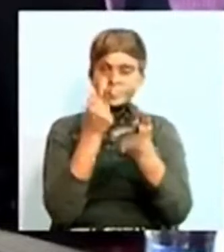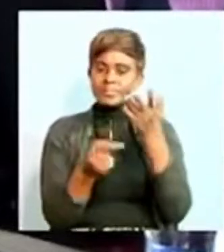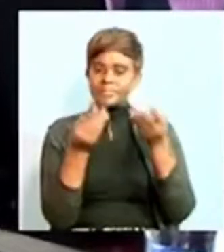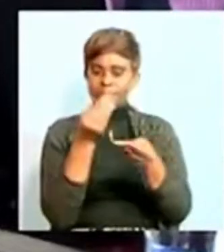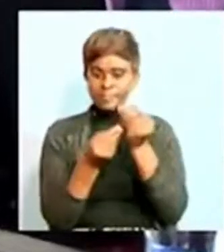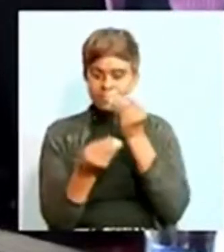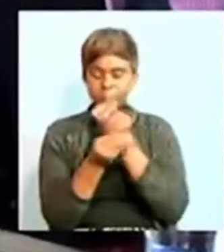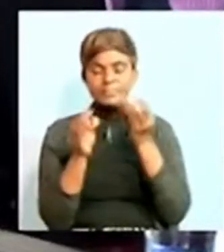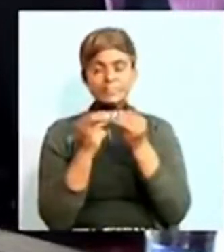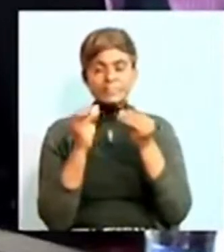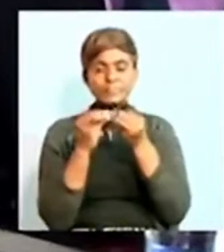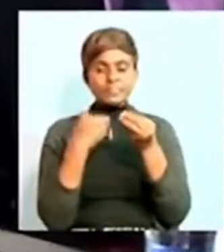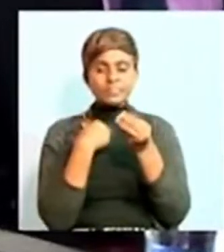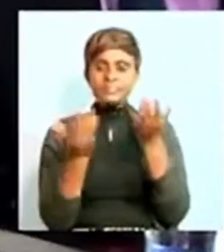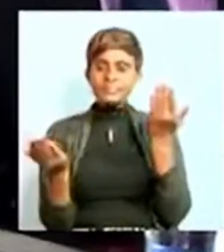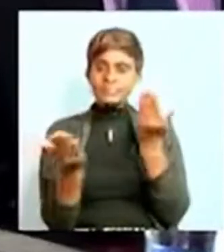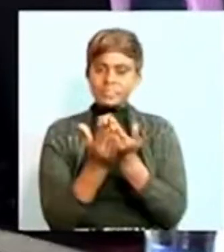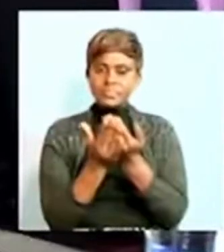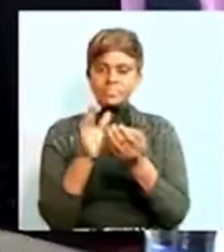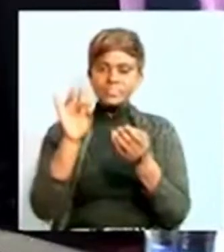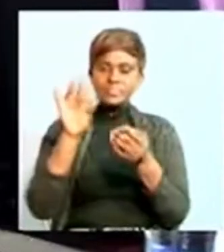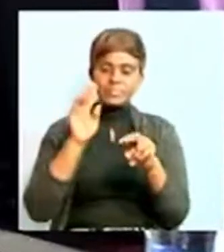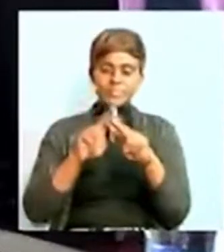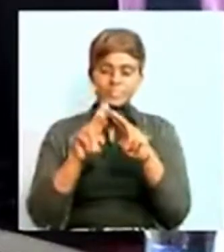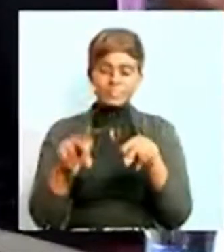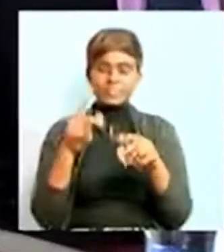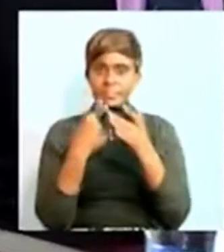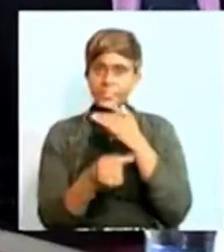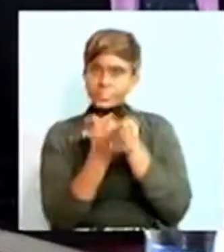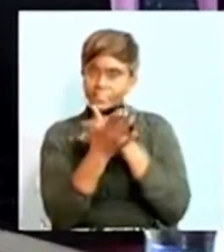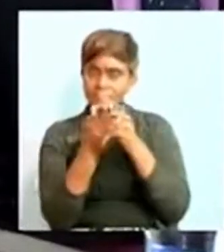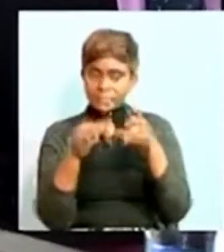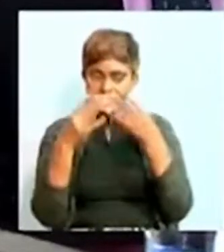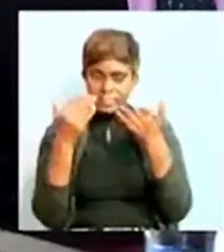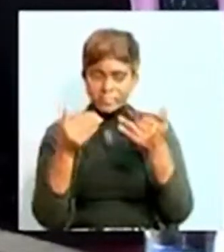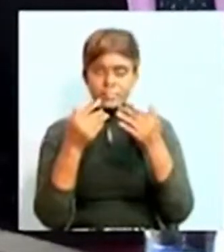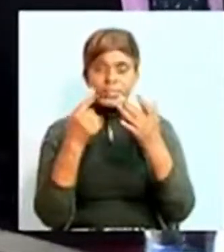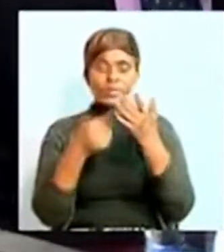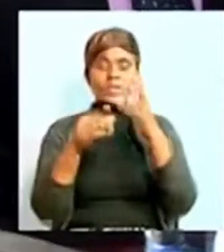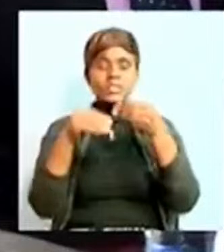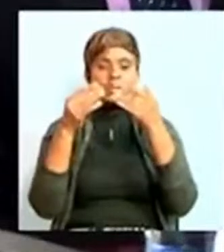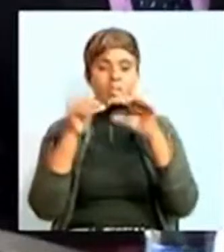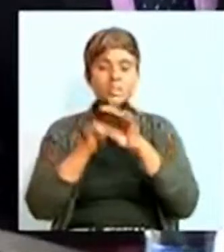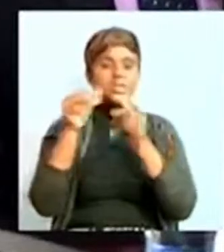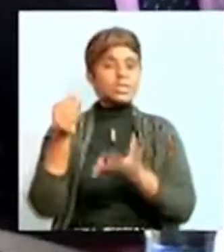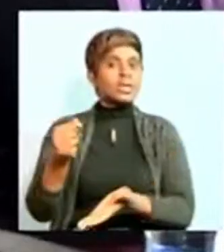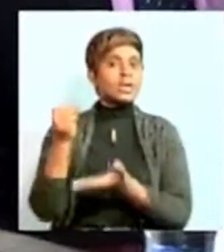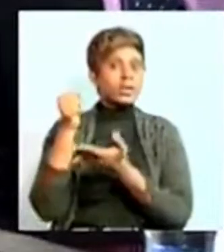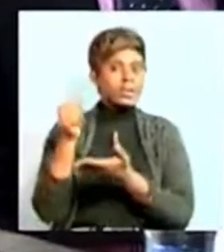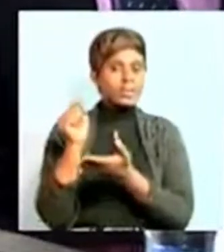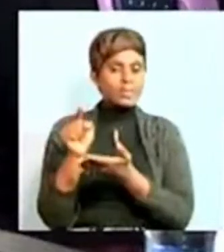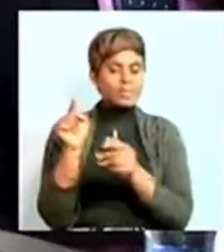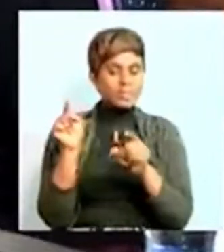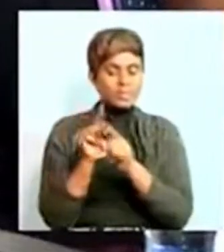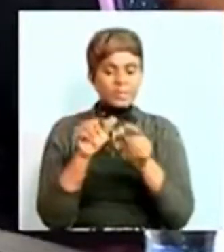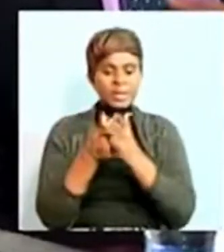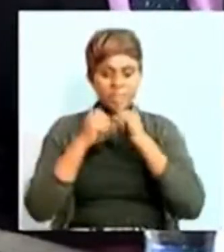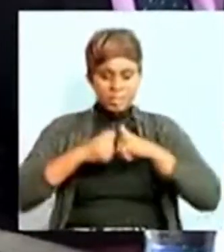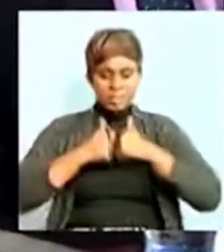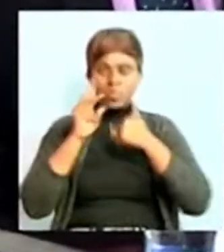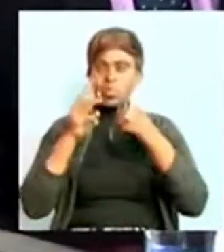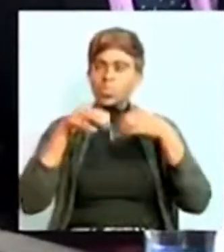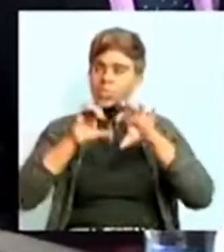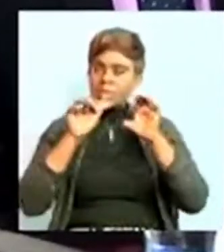obligation. Appendix 8, Chair, is what has been provided for in our budget as to how we shall